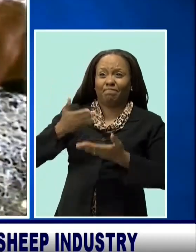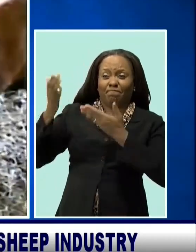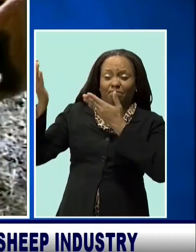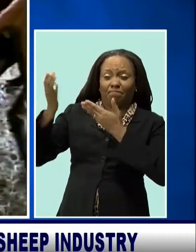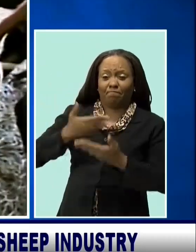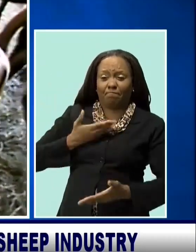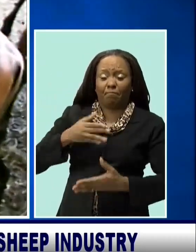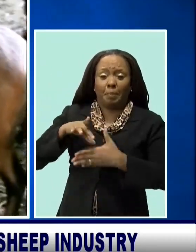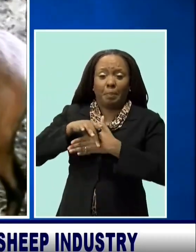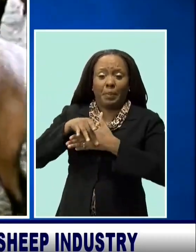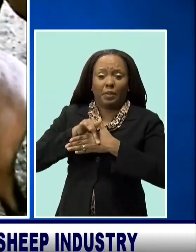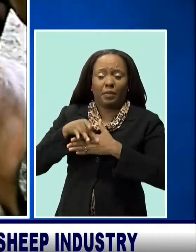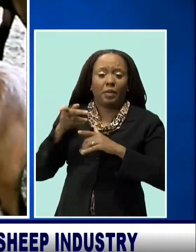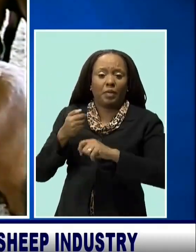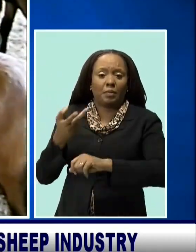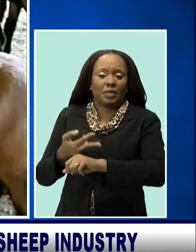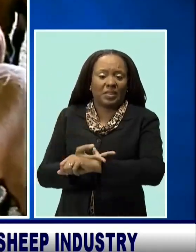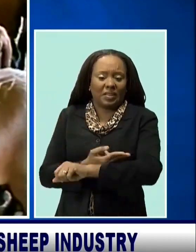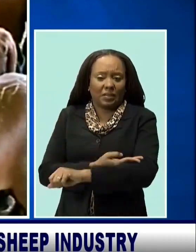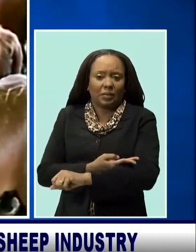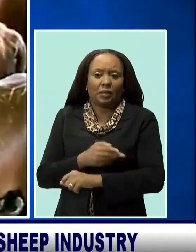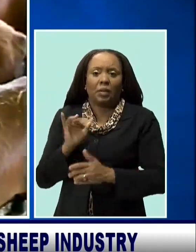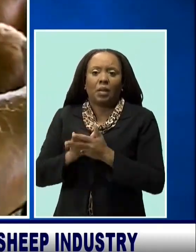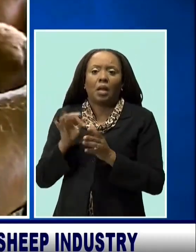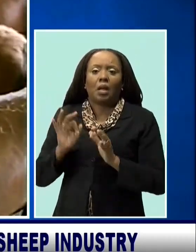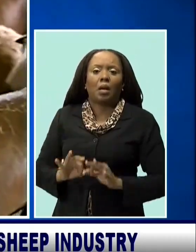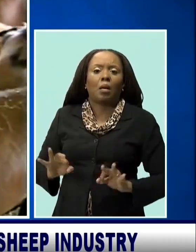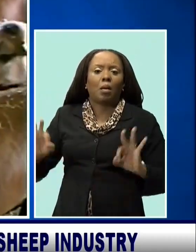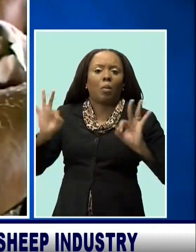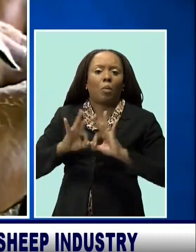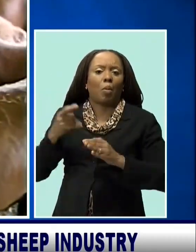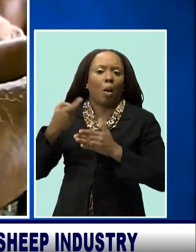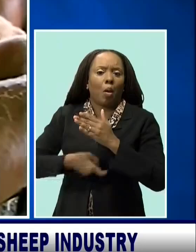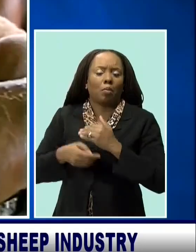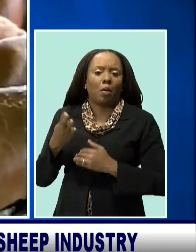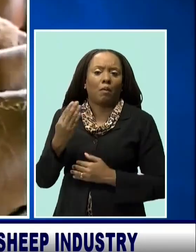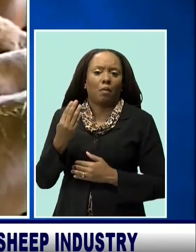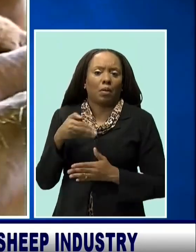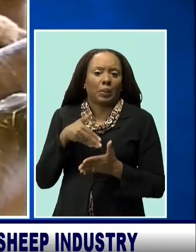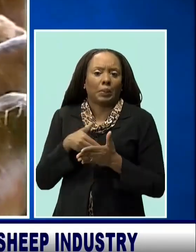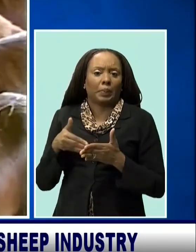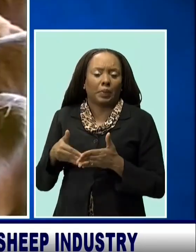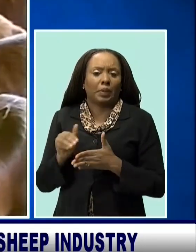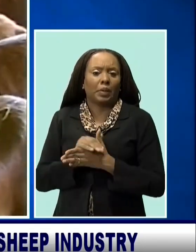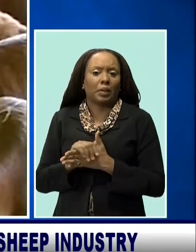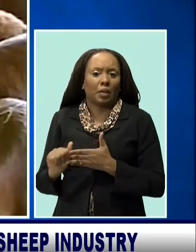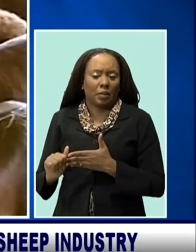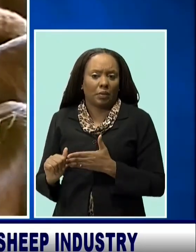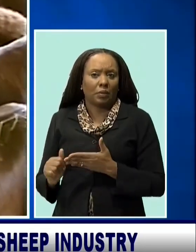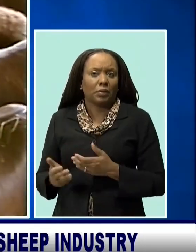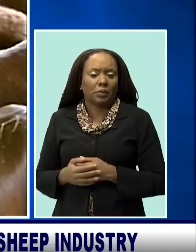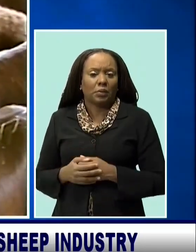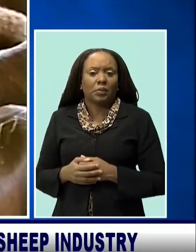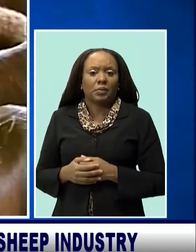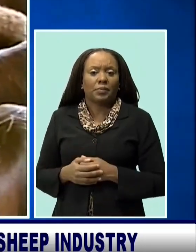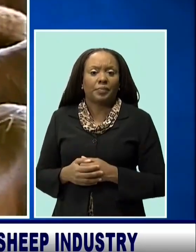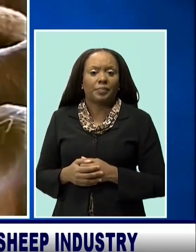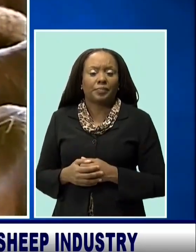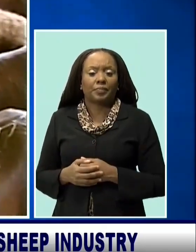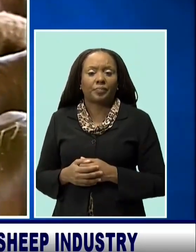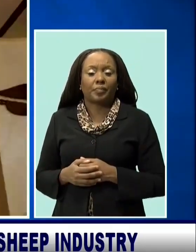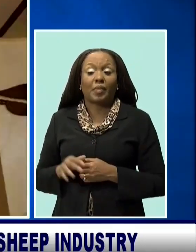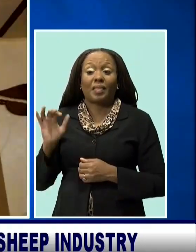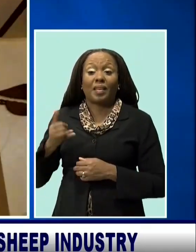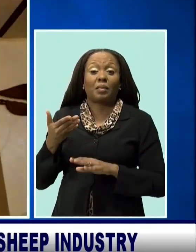totaling some $14 million a year in the pre-pandemic years. So it